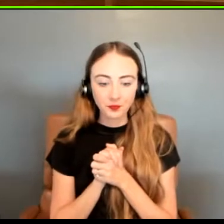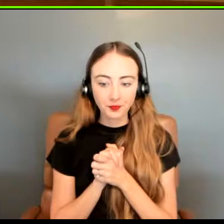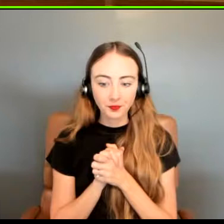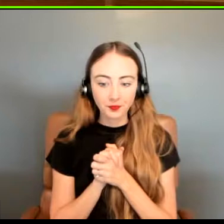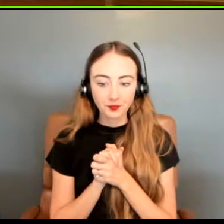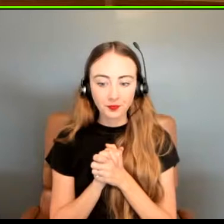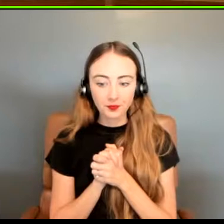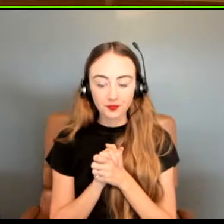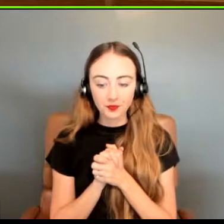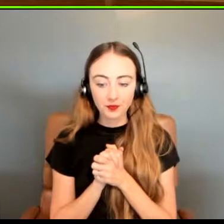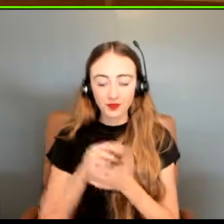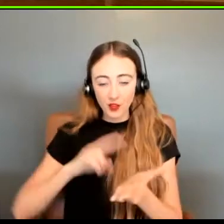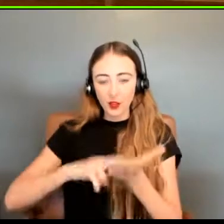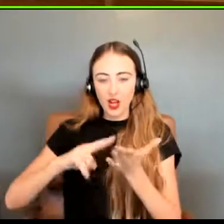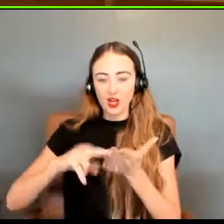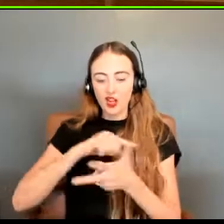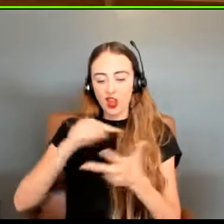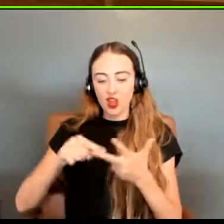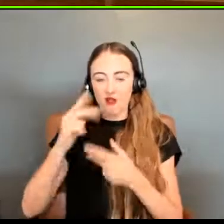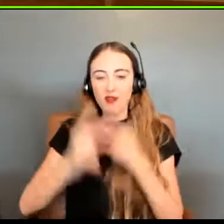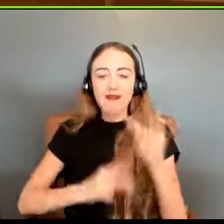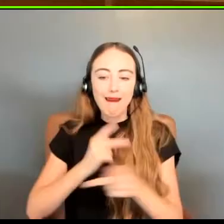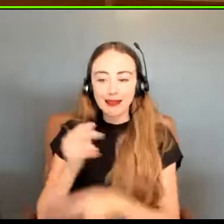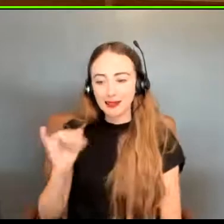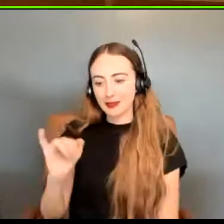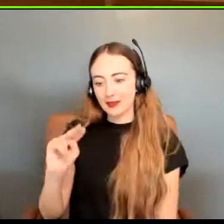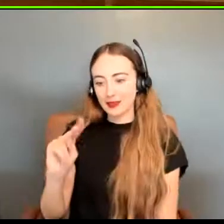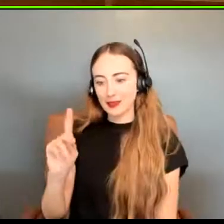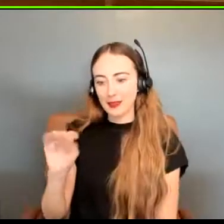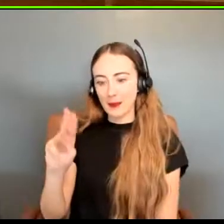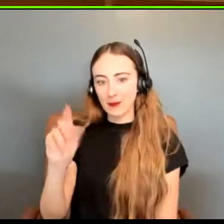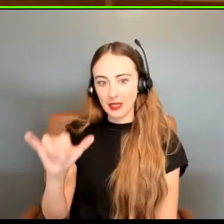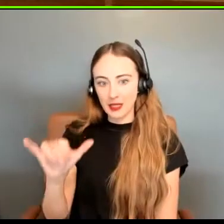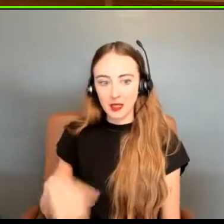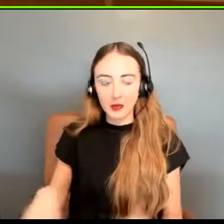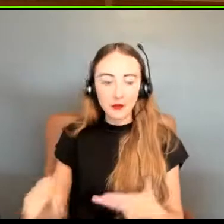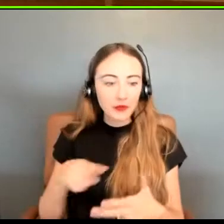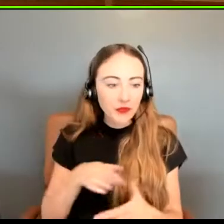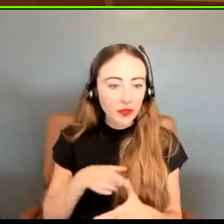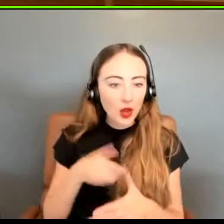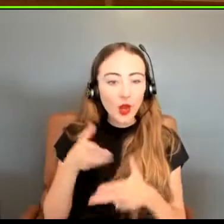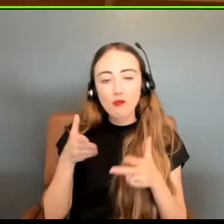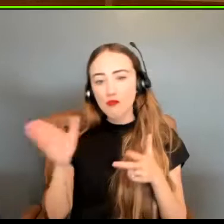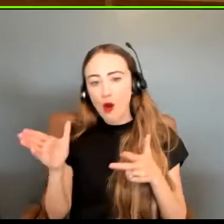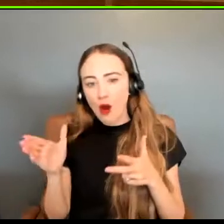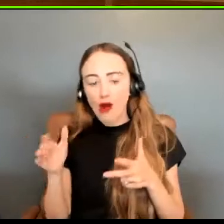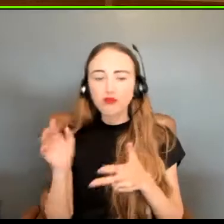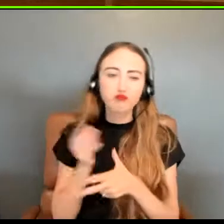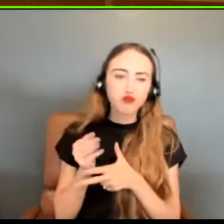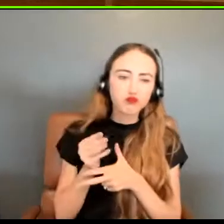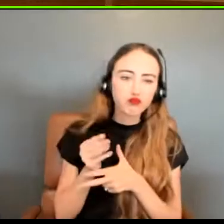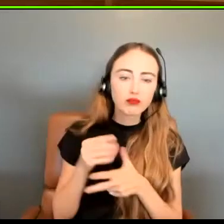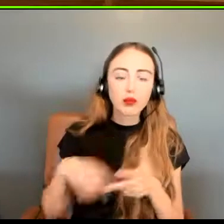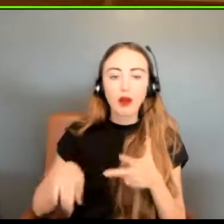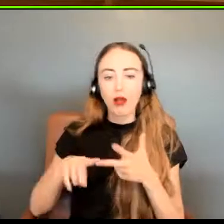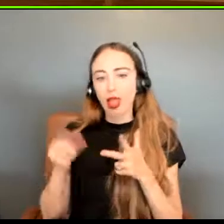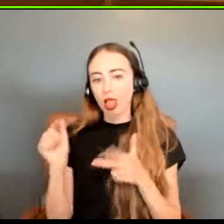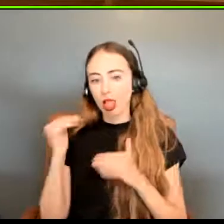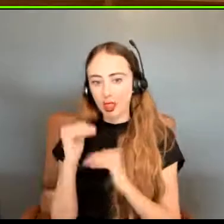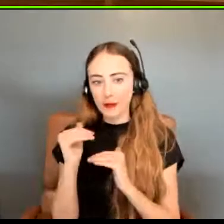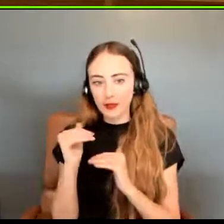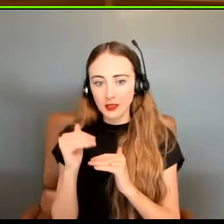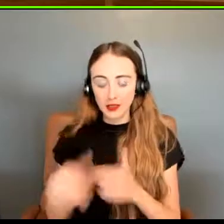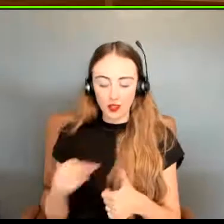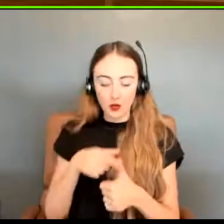In contracts, there are generally three types of indemnity clauses: broad form, intermediate form, and limited form. Under a broad